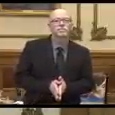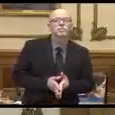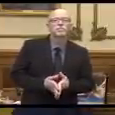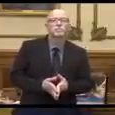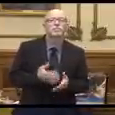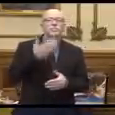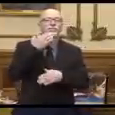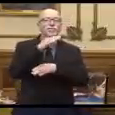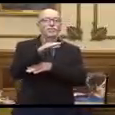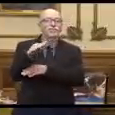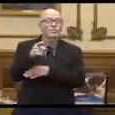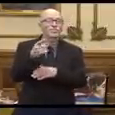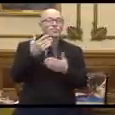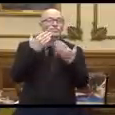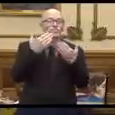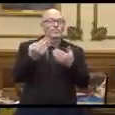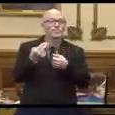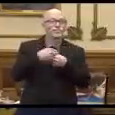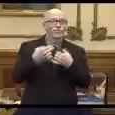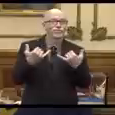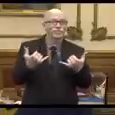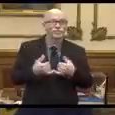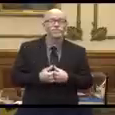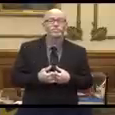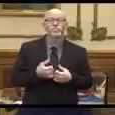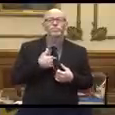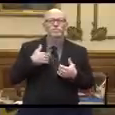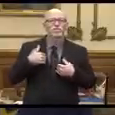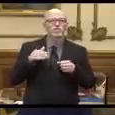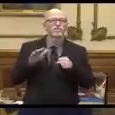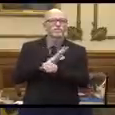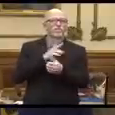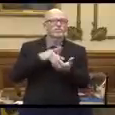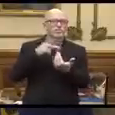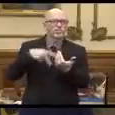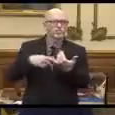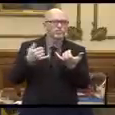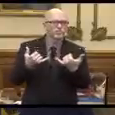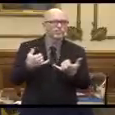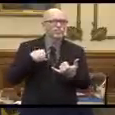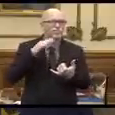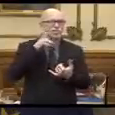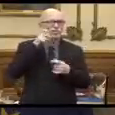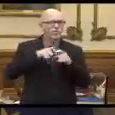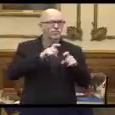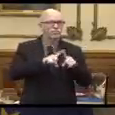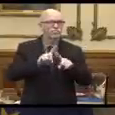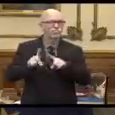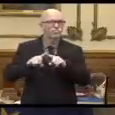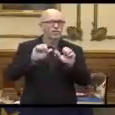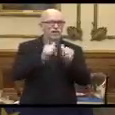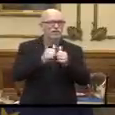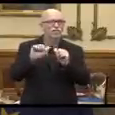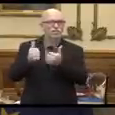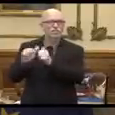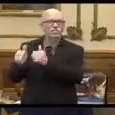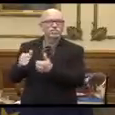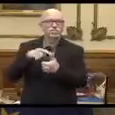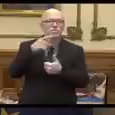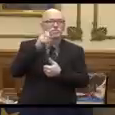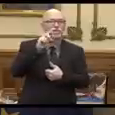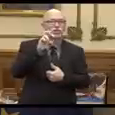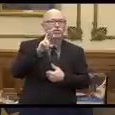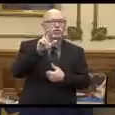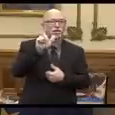Good afternoon. Thank you for joining us. Today we've got a full program. We'll hear from a few different agencies. We'll hear from Peter Lacey